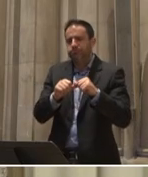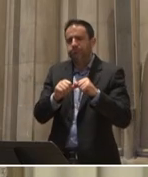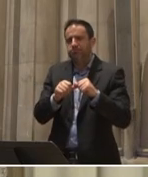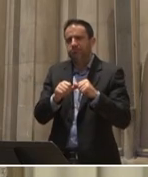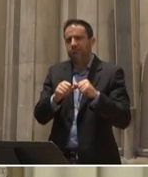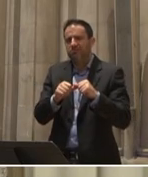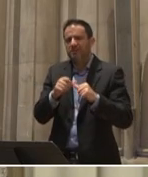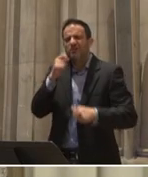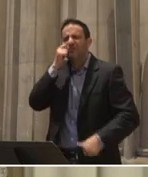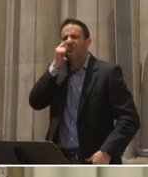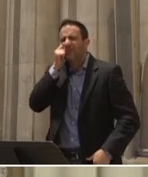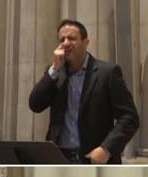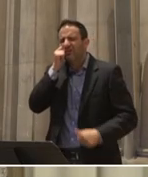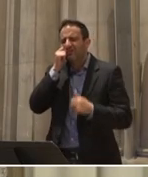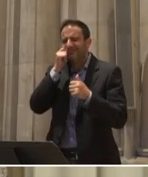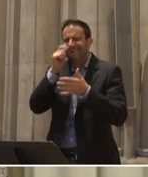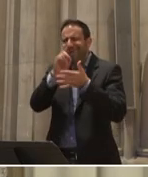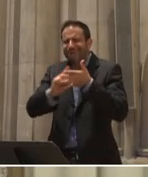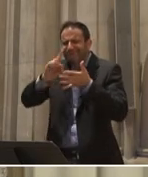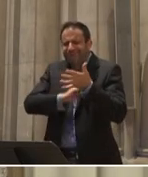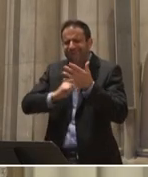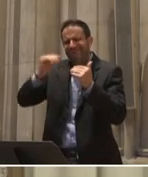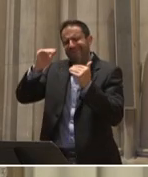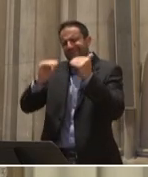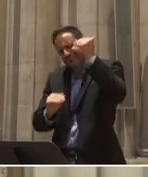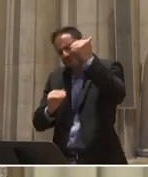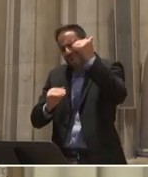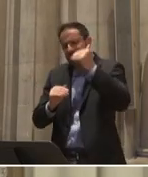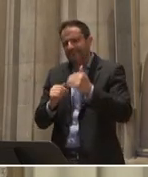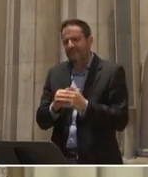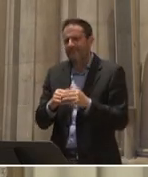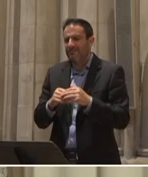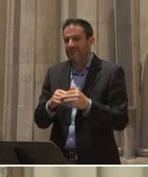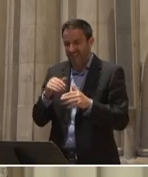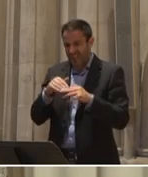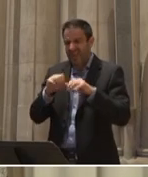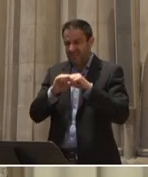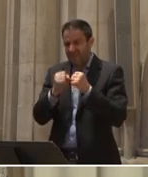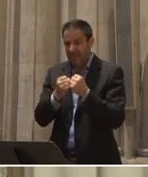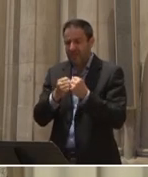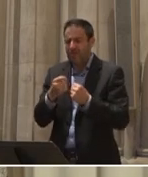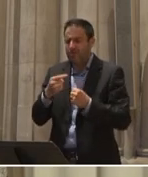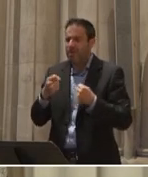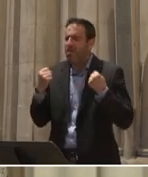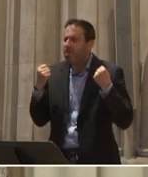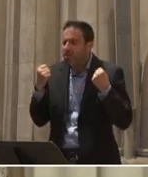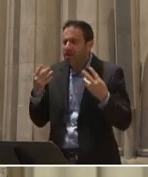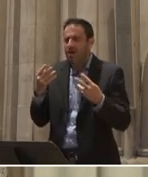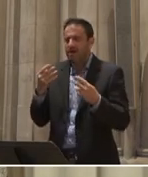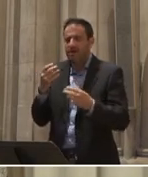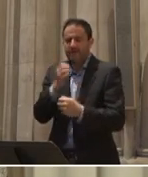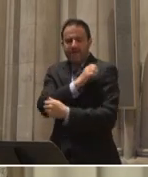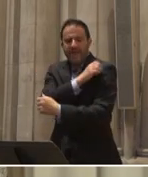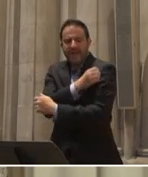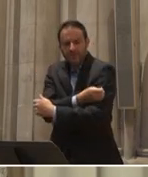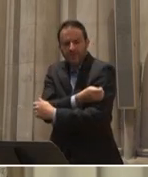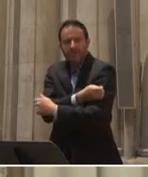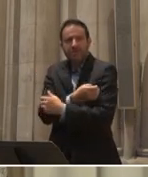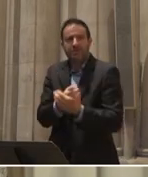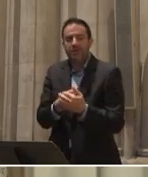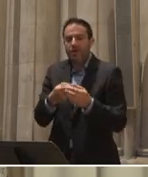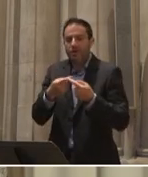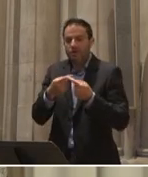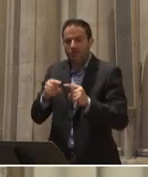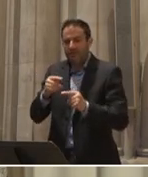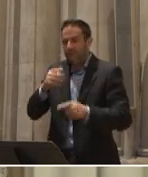pervasive racial inequities in our society. And there's an equal amount of energy being expended actively trying